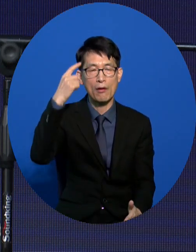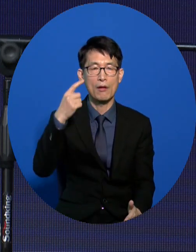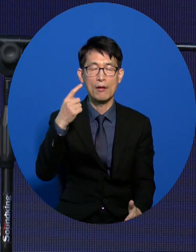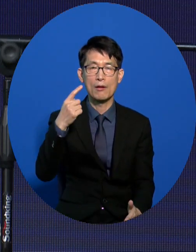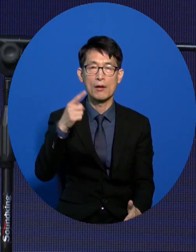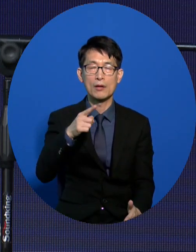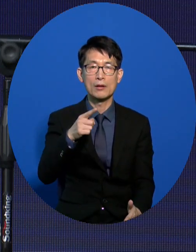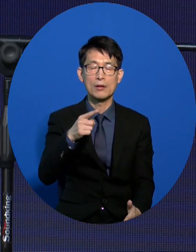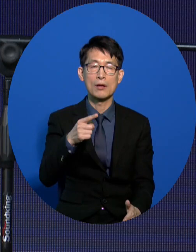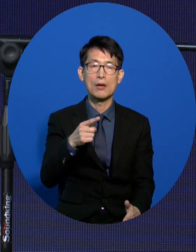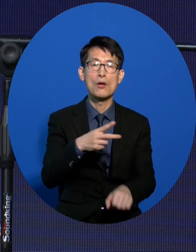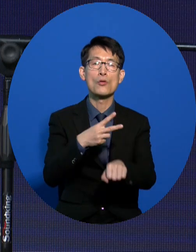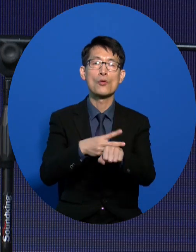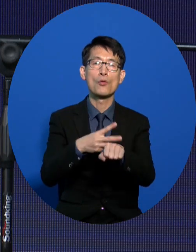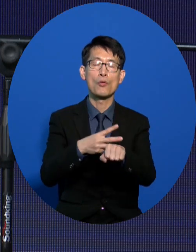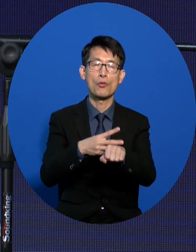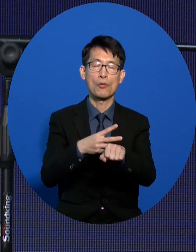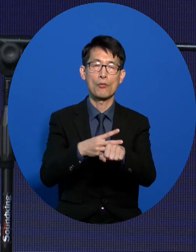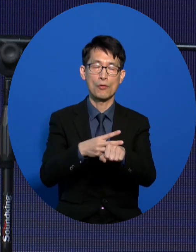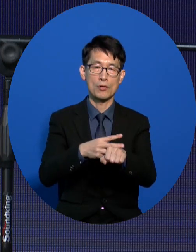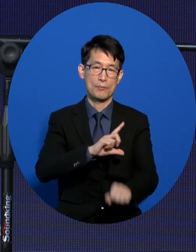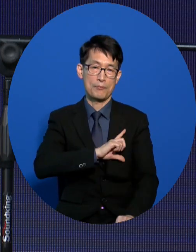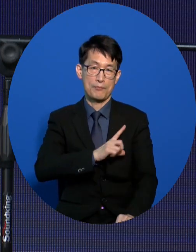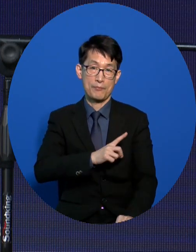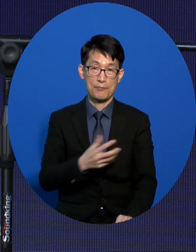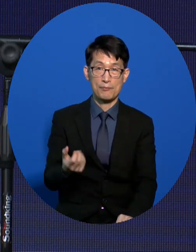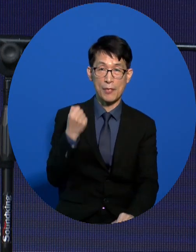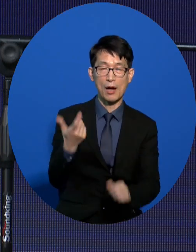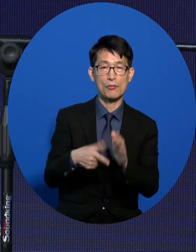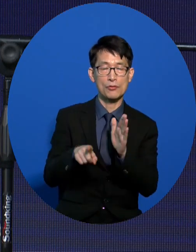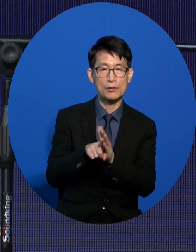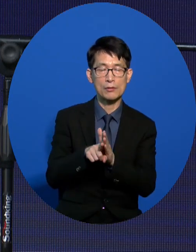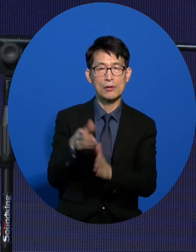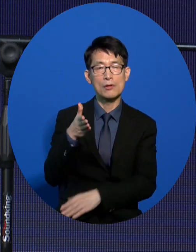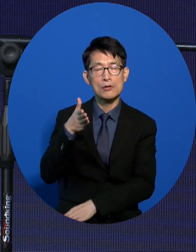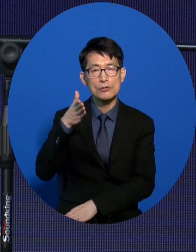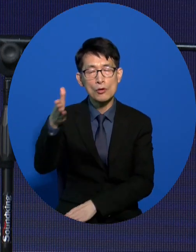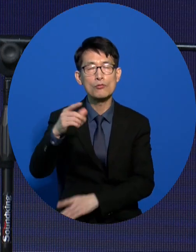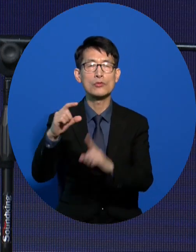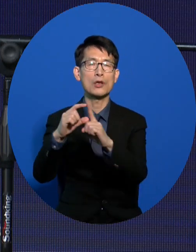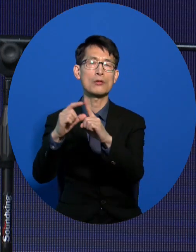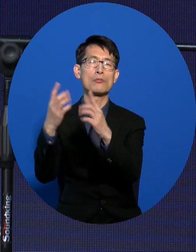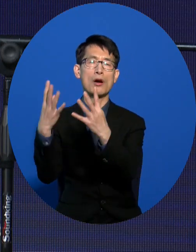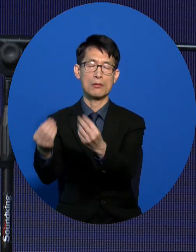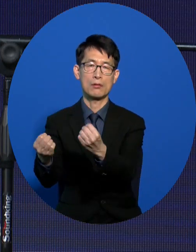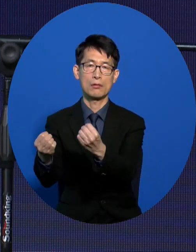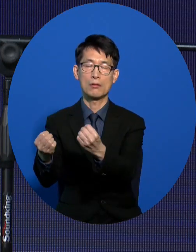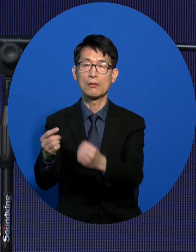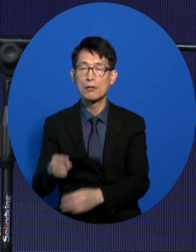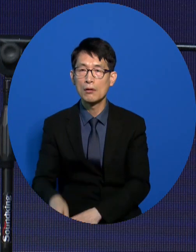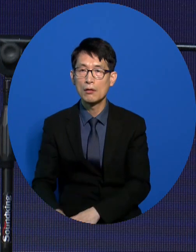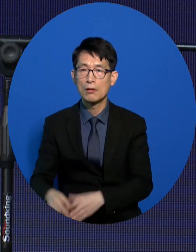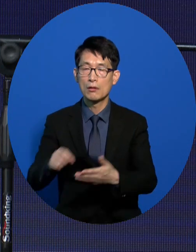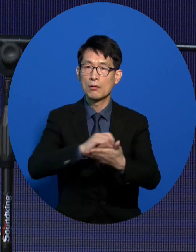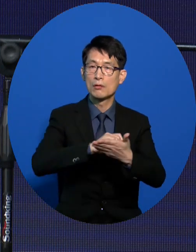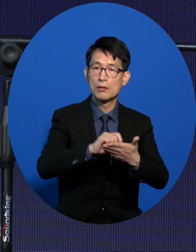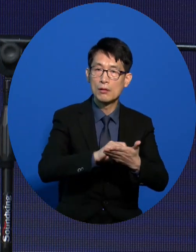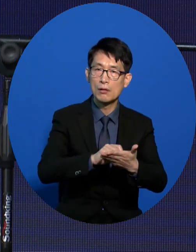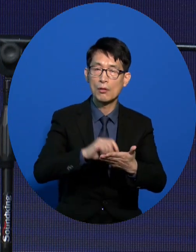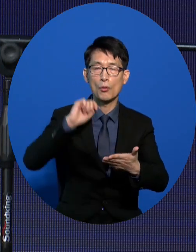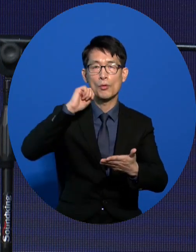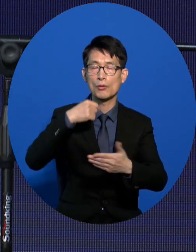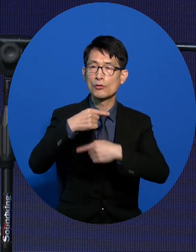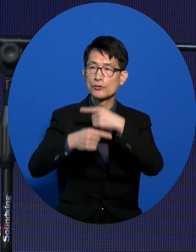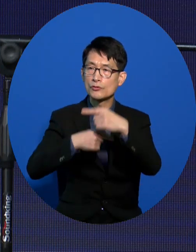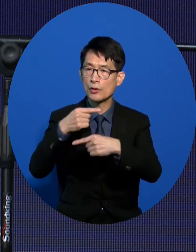It's because the more professional wording is difficult to be expressed with sign language. And